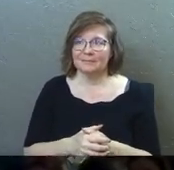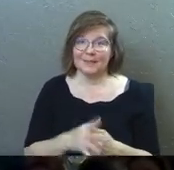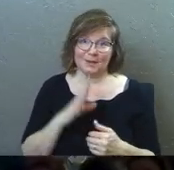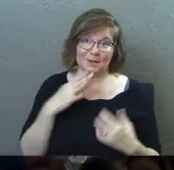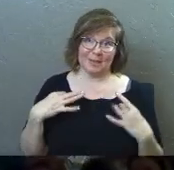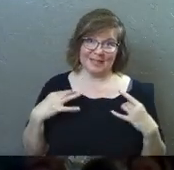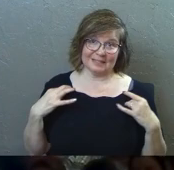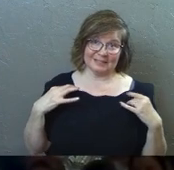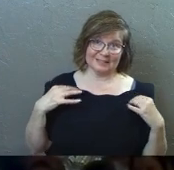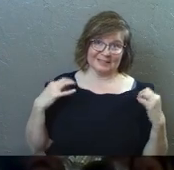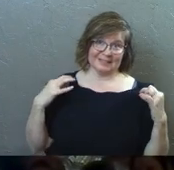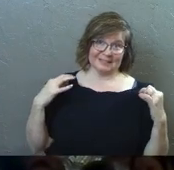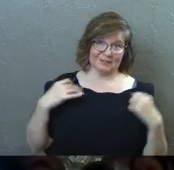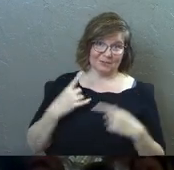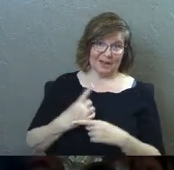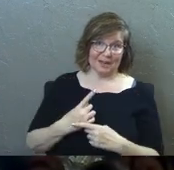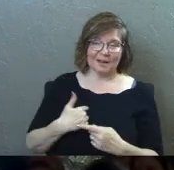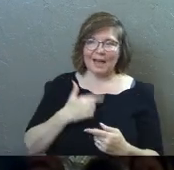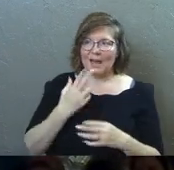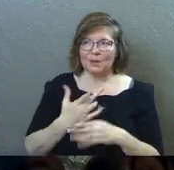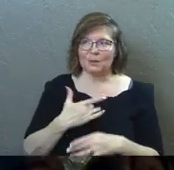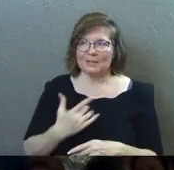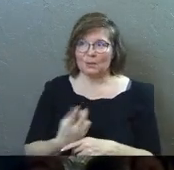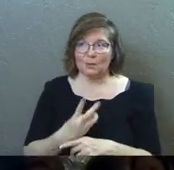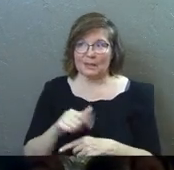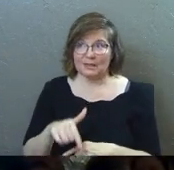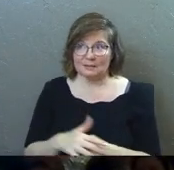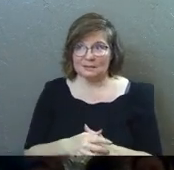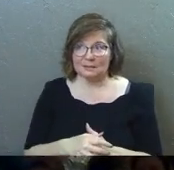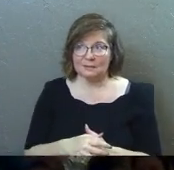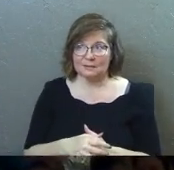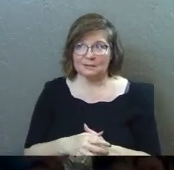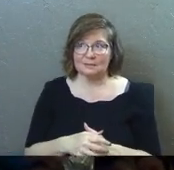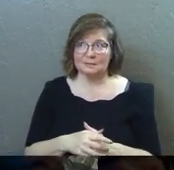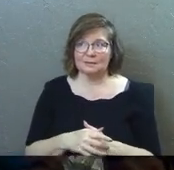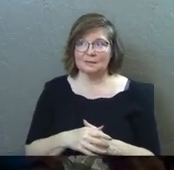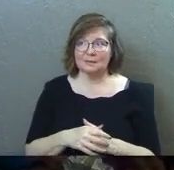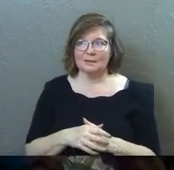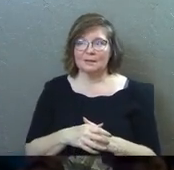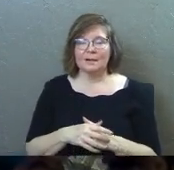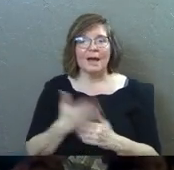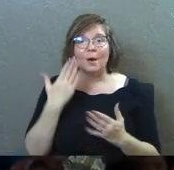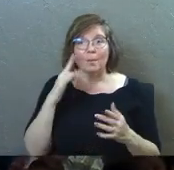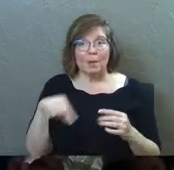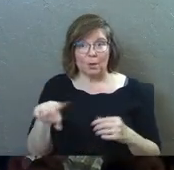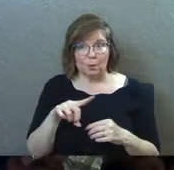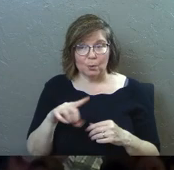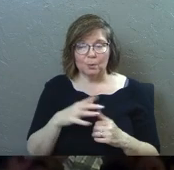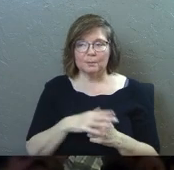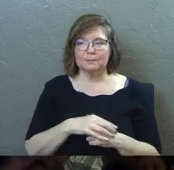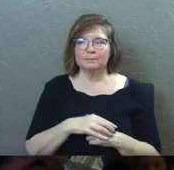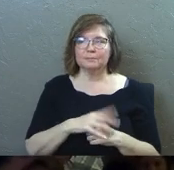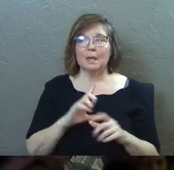Let's talk about this, right? I don't usually wear stuff like this. I don't know about you, but I